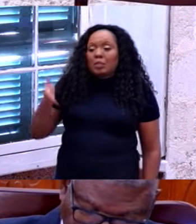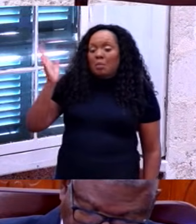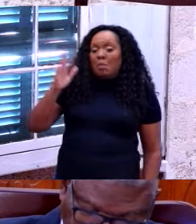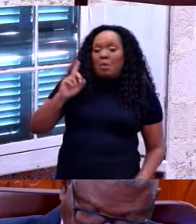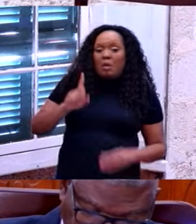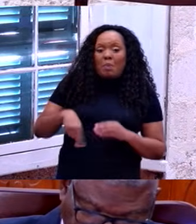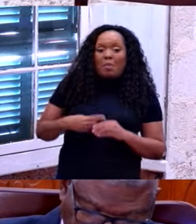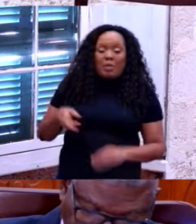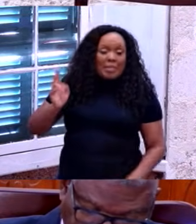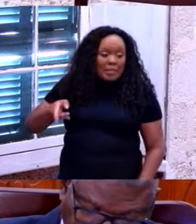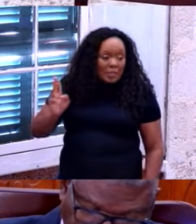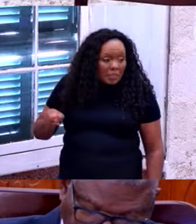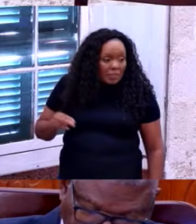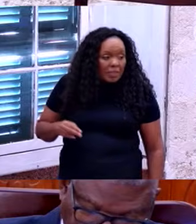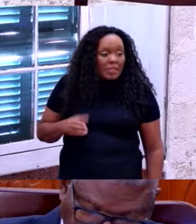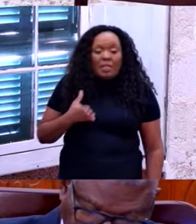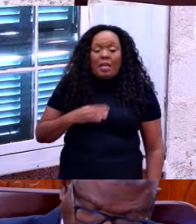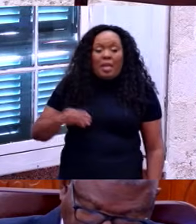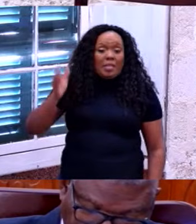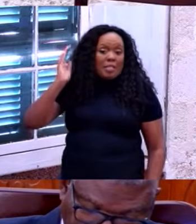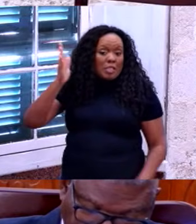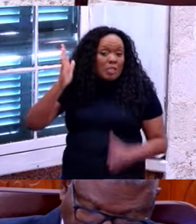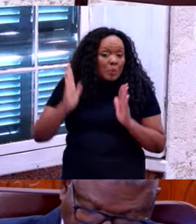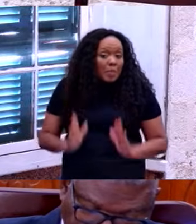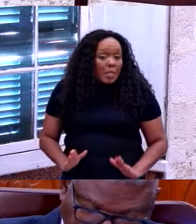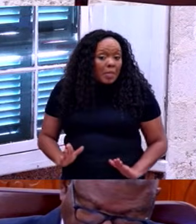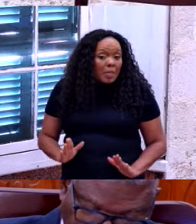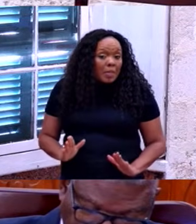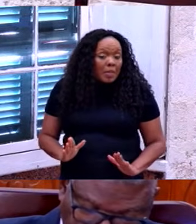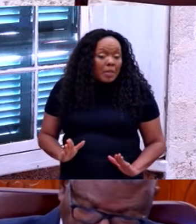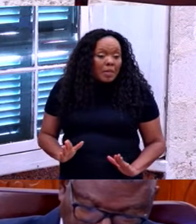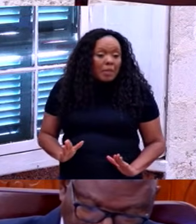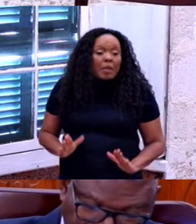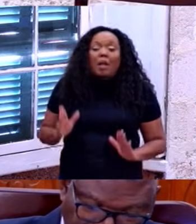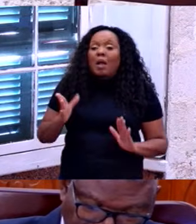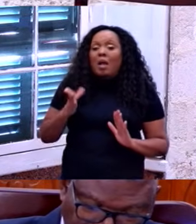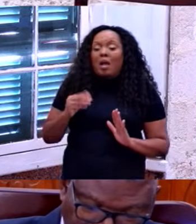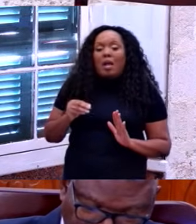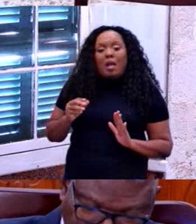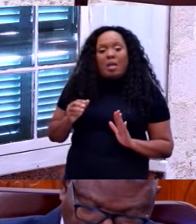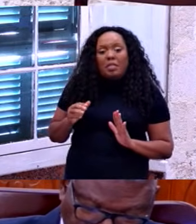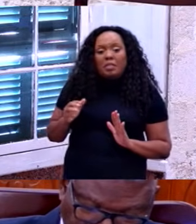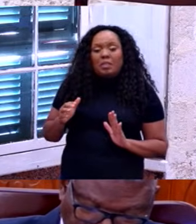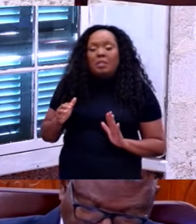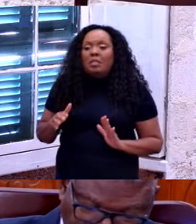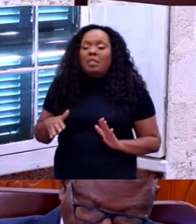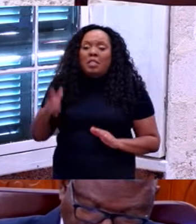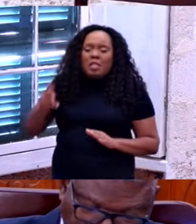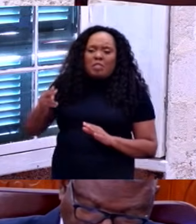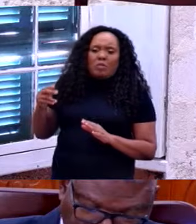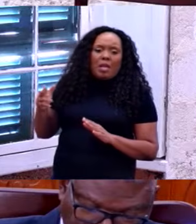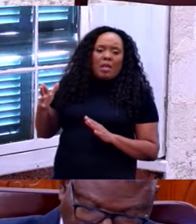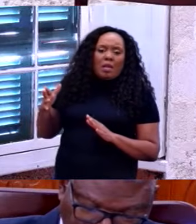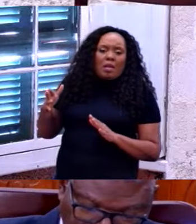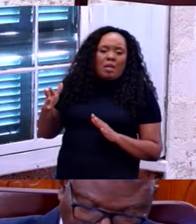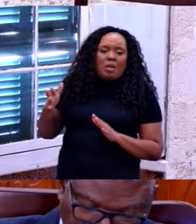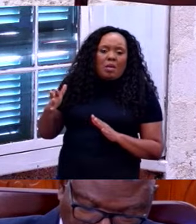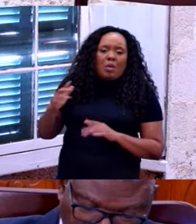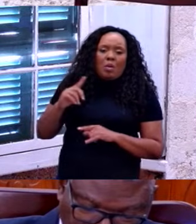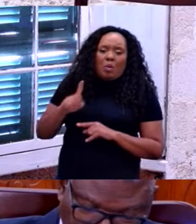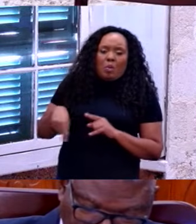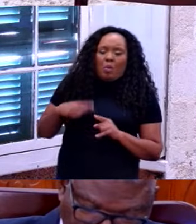but equally the tradition of dragging the speaker to the